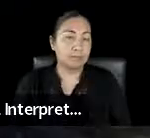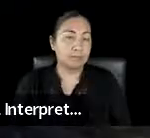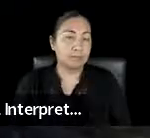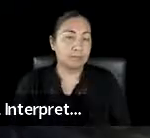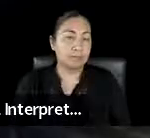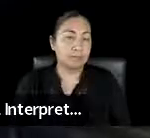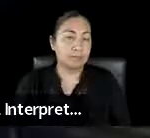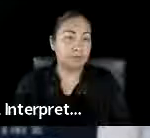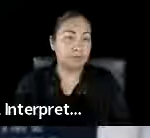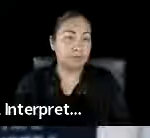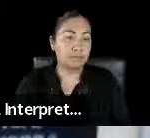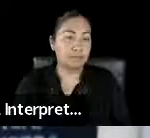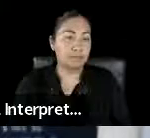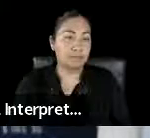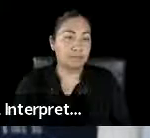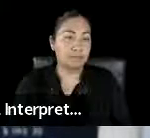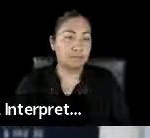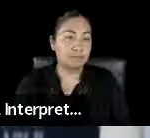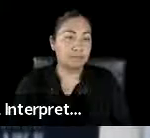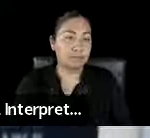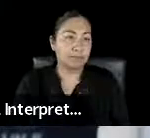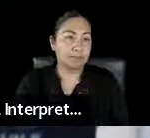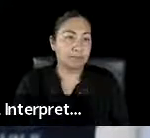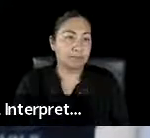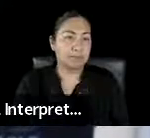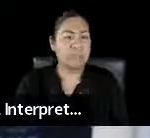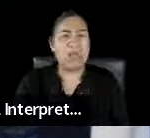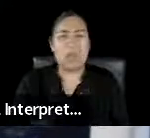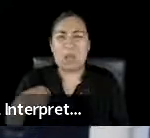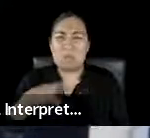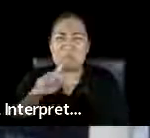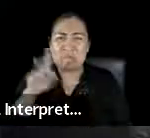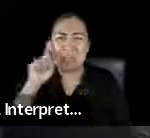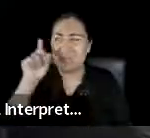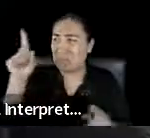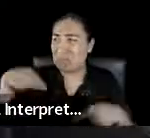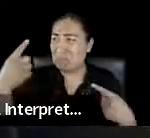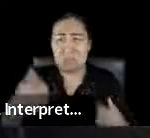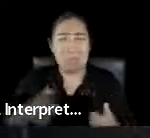I'm deaf. I've been deaf my whole life, but it never bothered me until the pandemic.